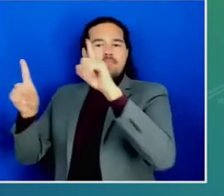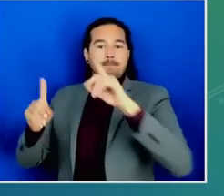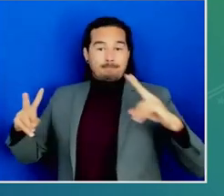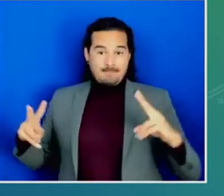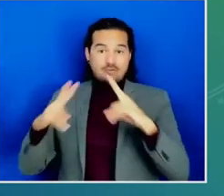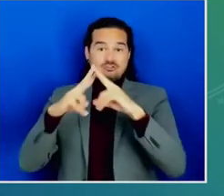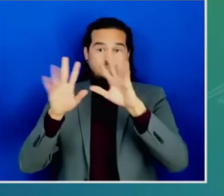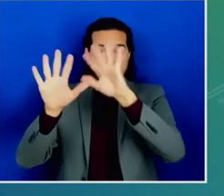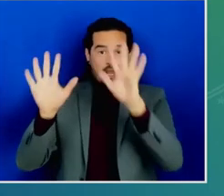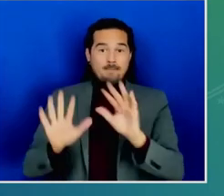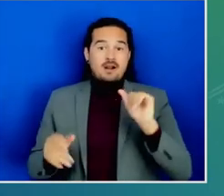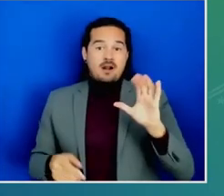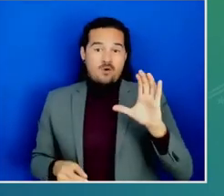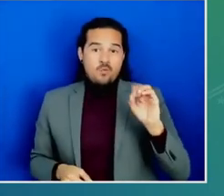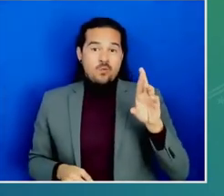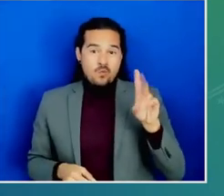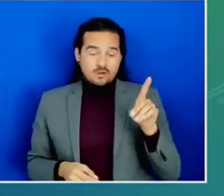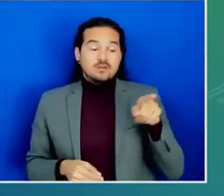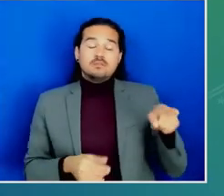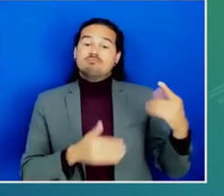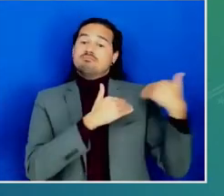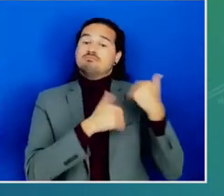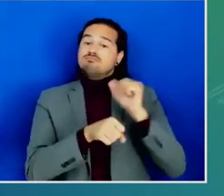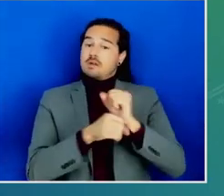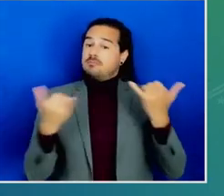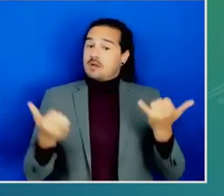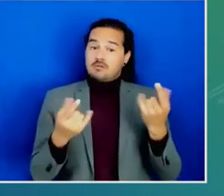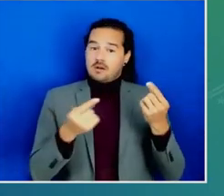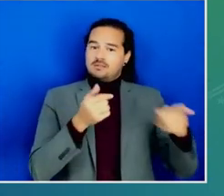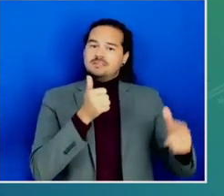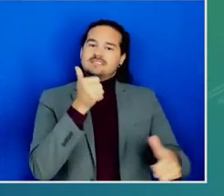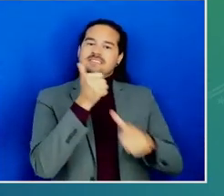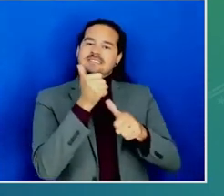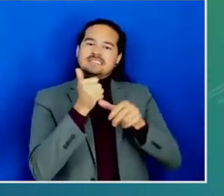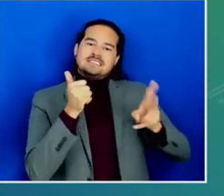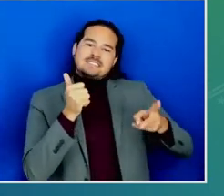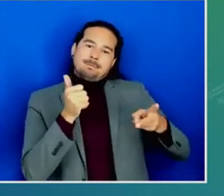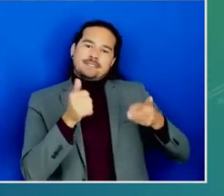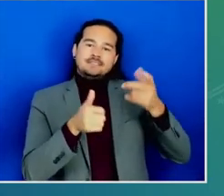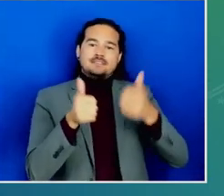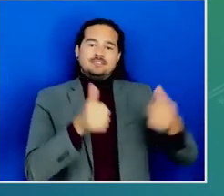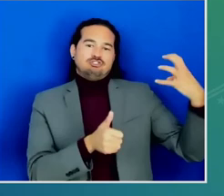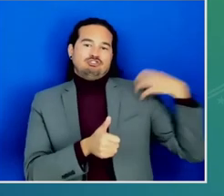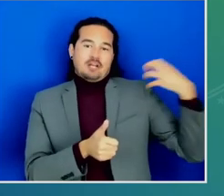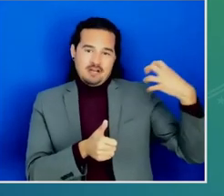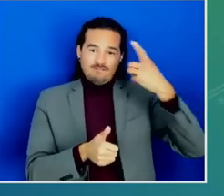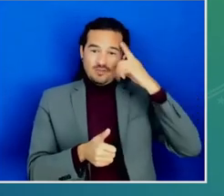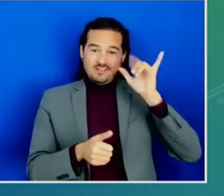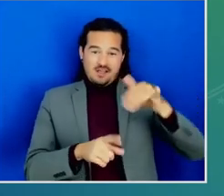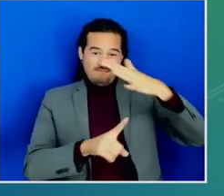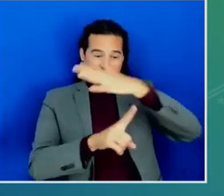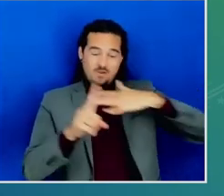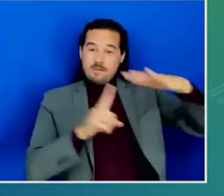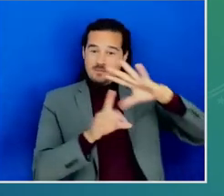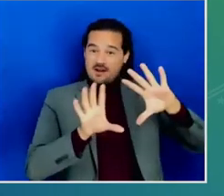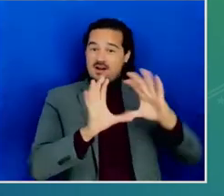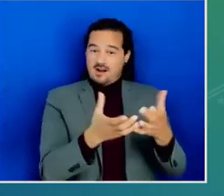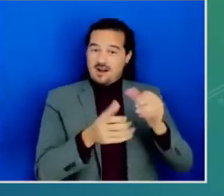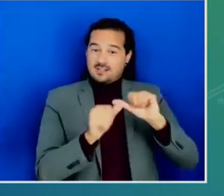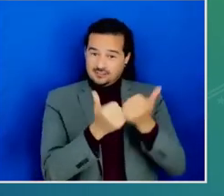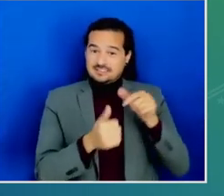Deputy Secretary of Energy and Environment and the state's Chairman of Climate Policy and Finance. He's helping to create